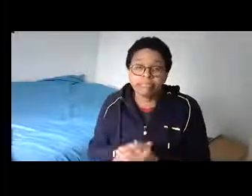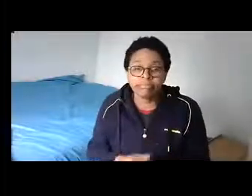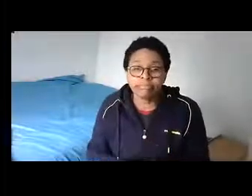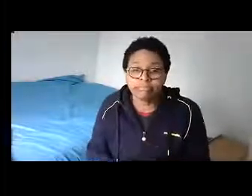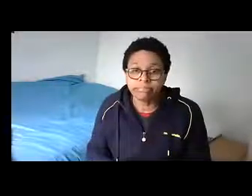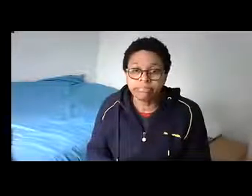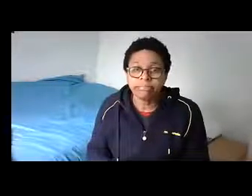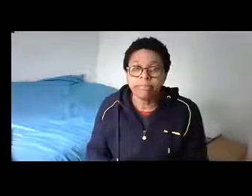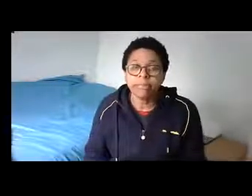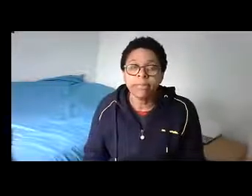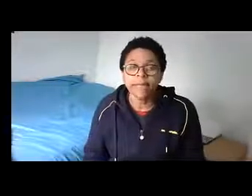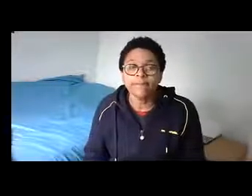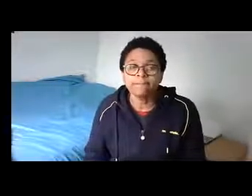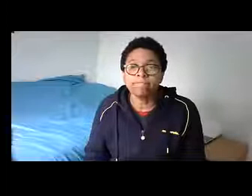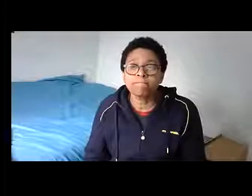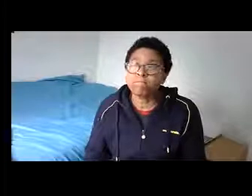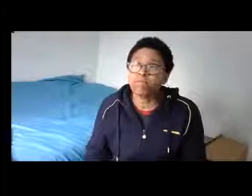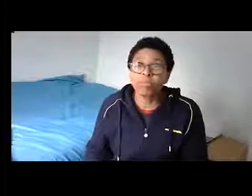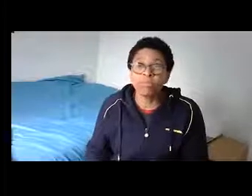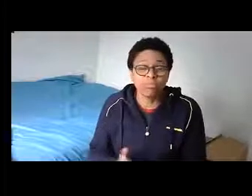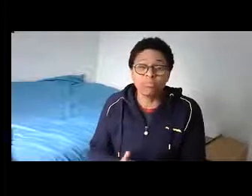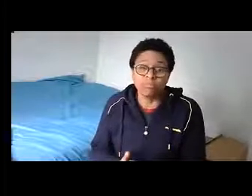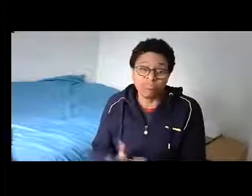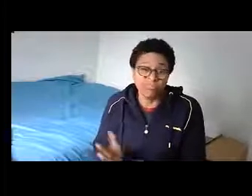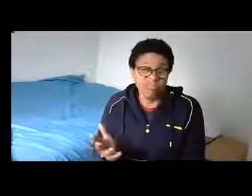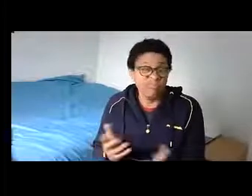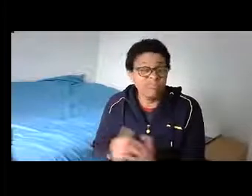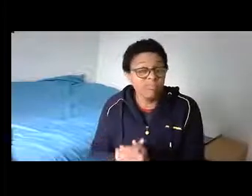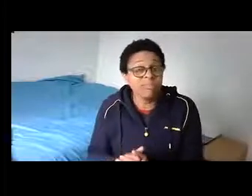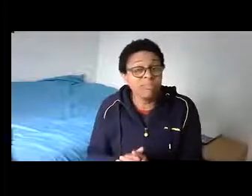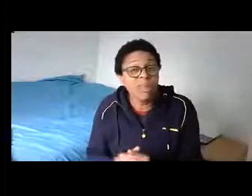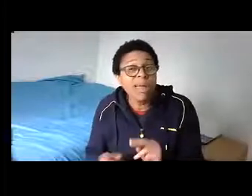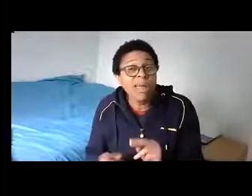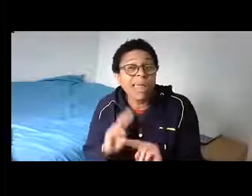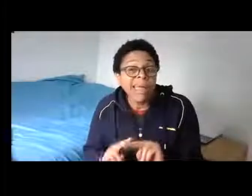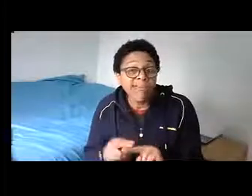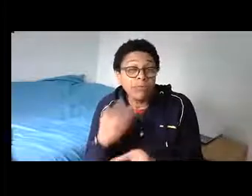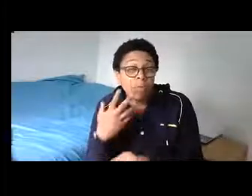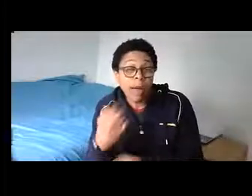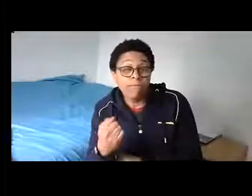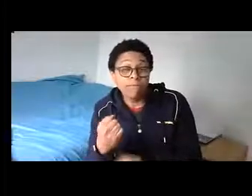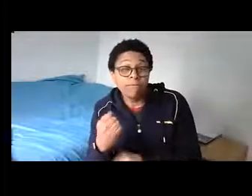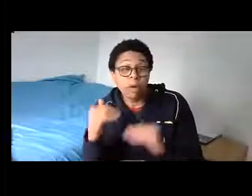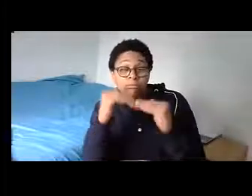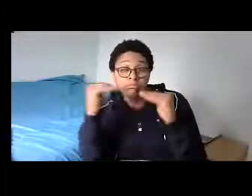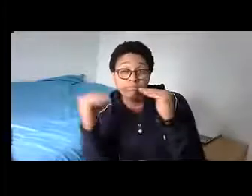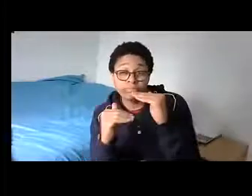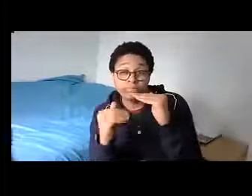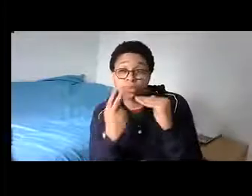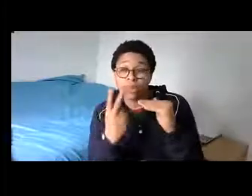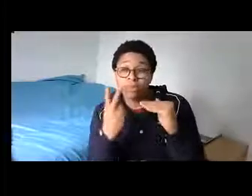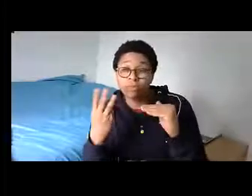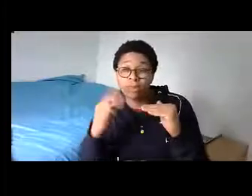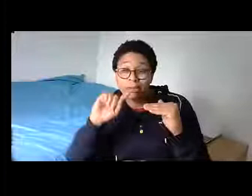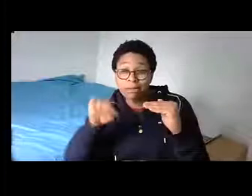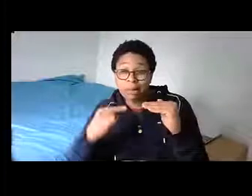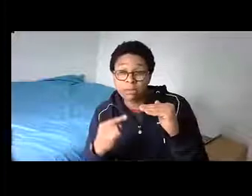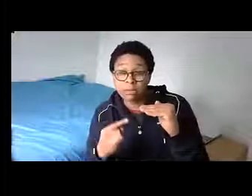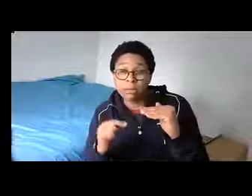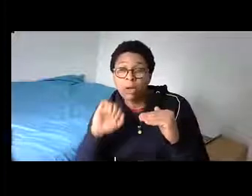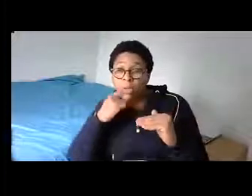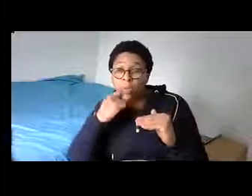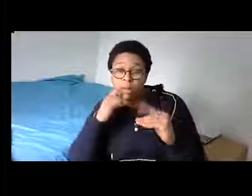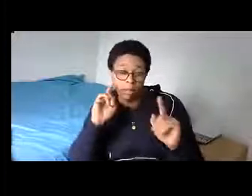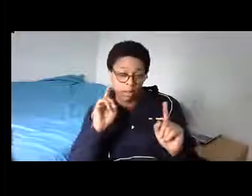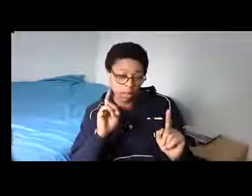Then if you have less than that, they will take capital into account, and they will apply, as